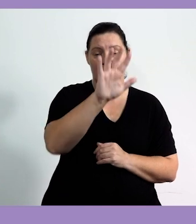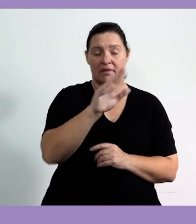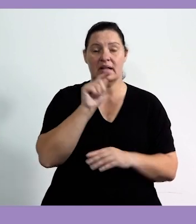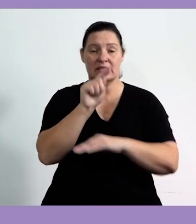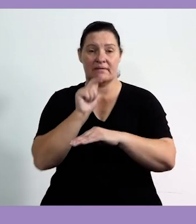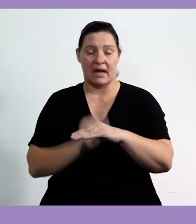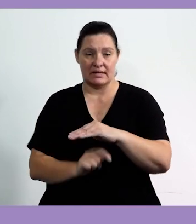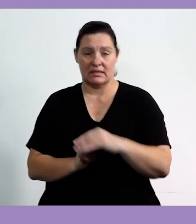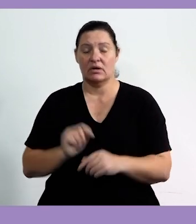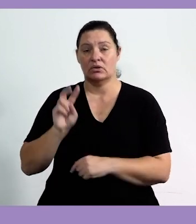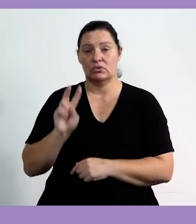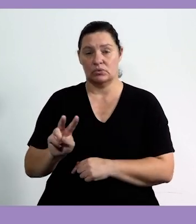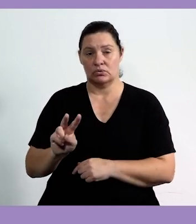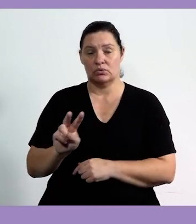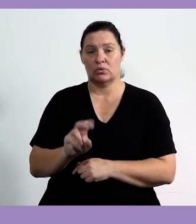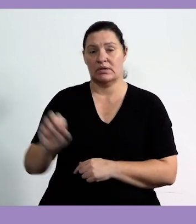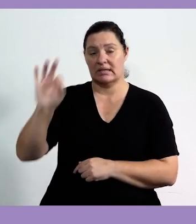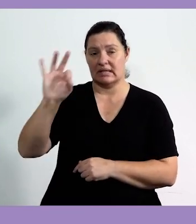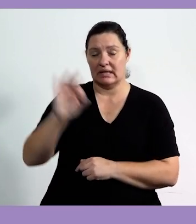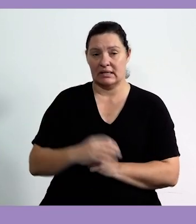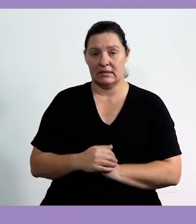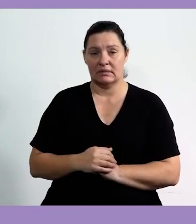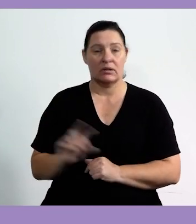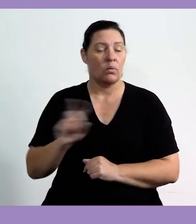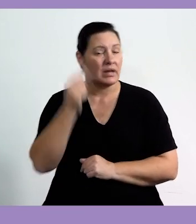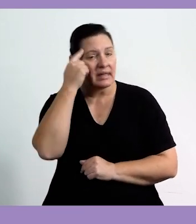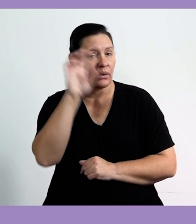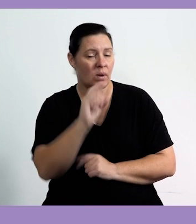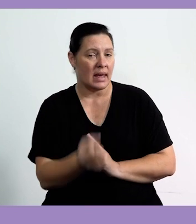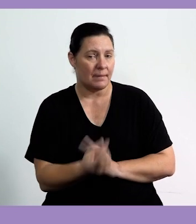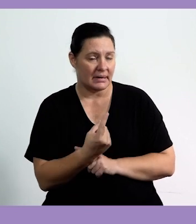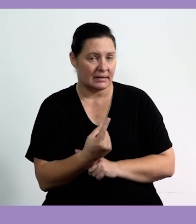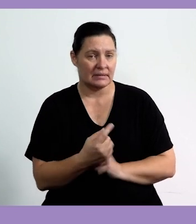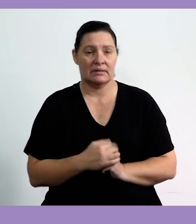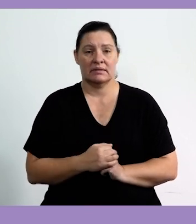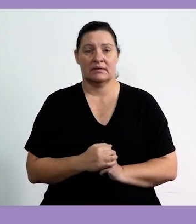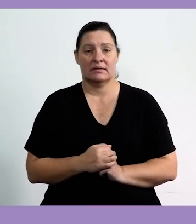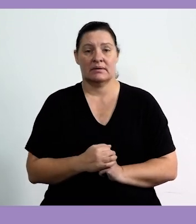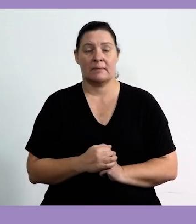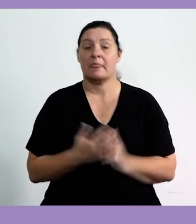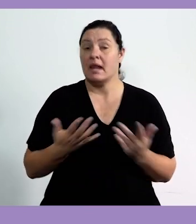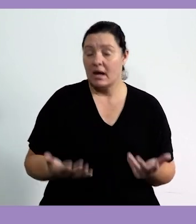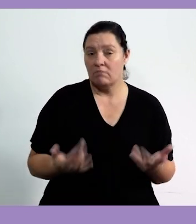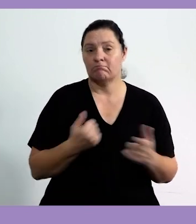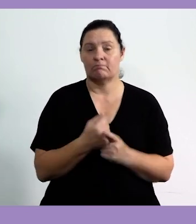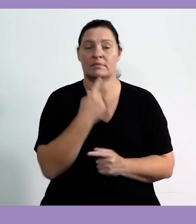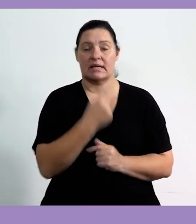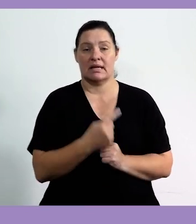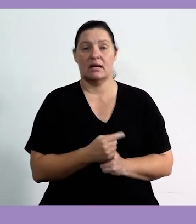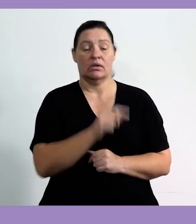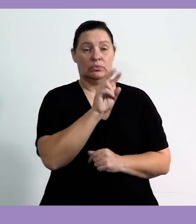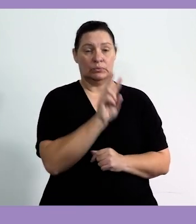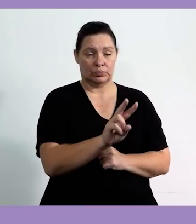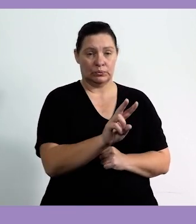5 divided by 2 to the exponent 3. What do you think is going to happen to those exponents? We are going to